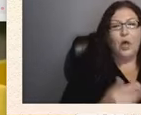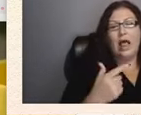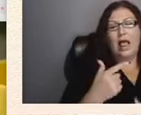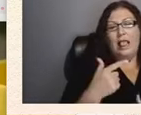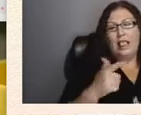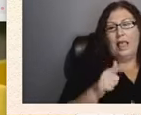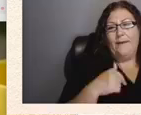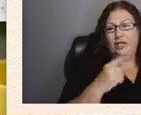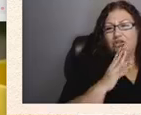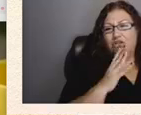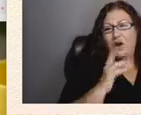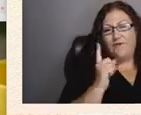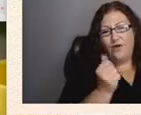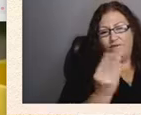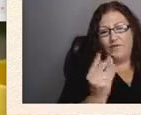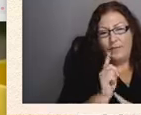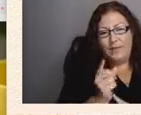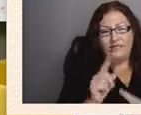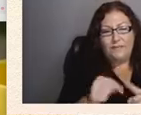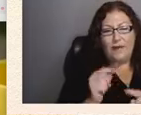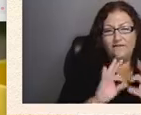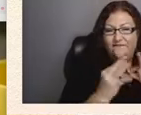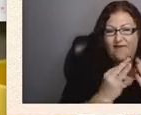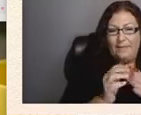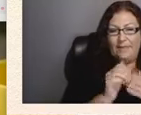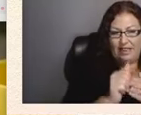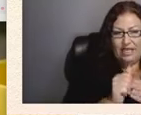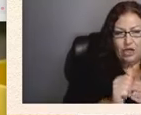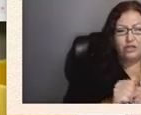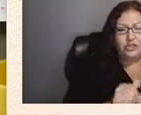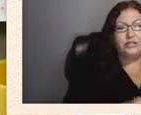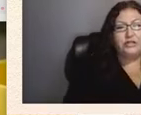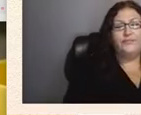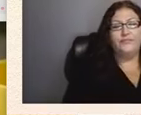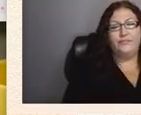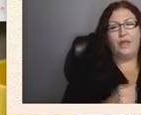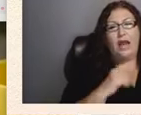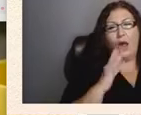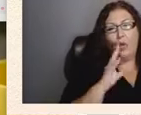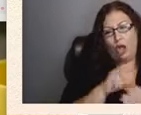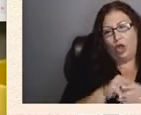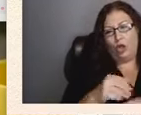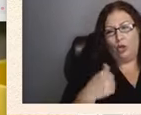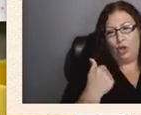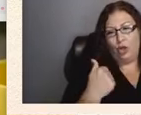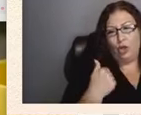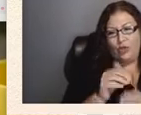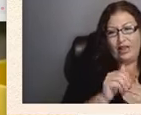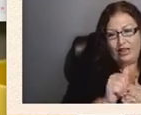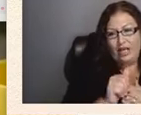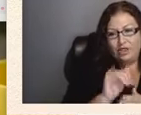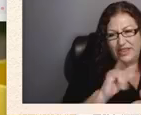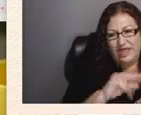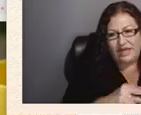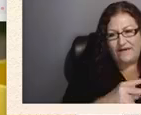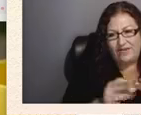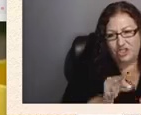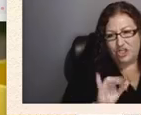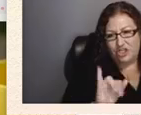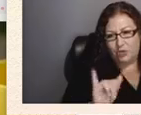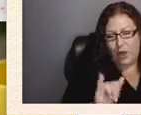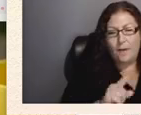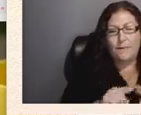few minutes about family leaders, and I will include youth leaders in that definition as well, but how we